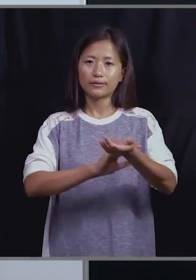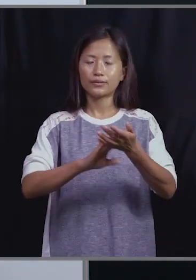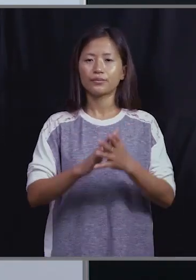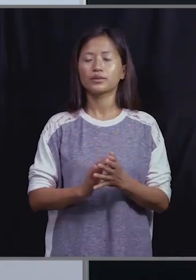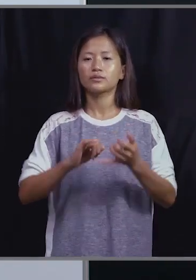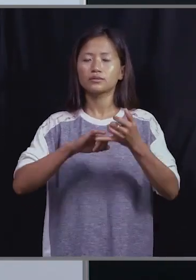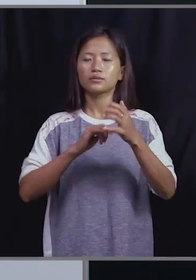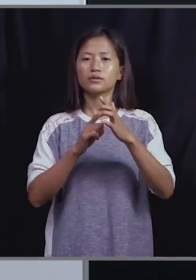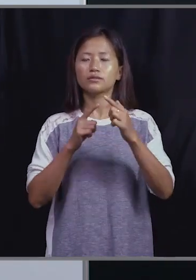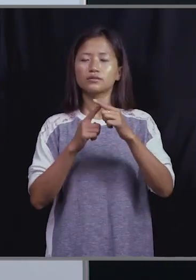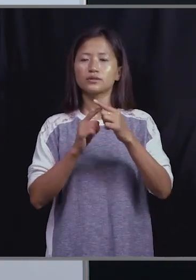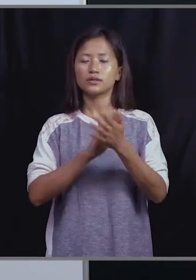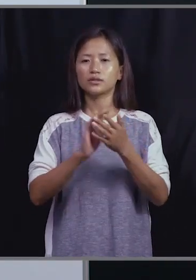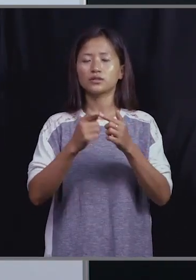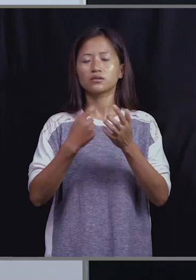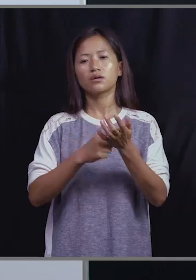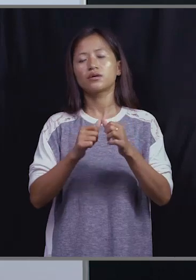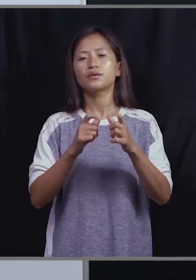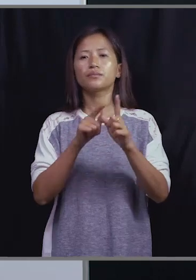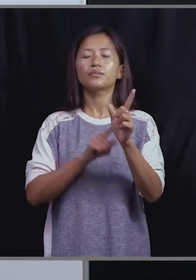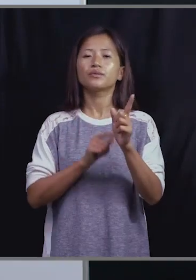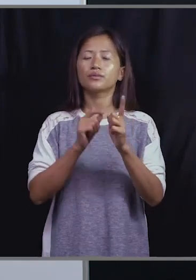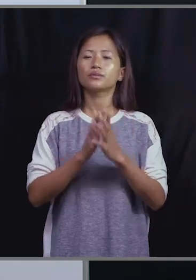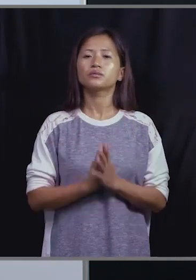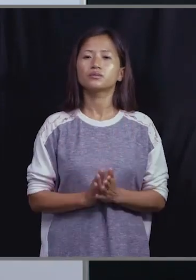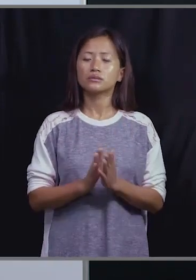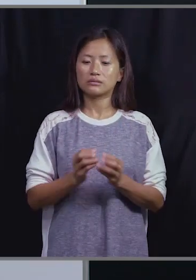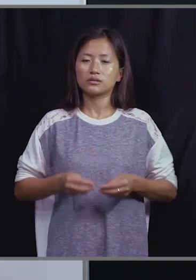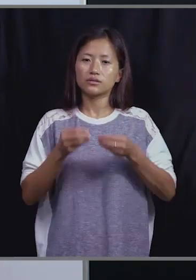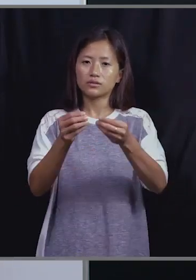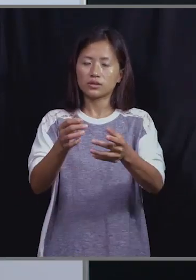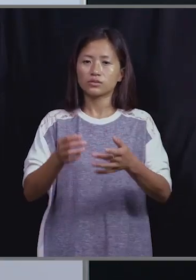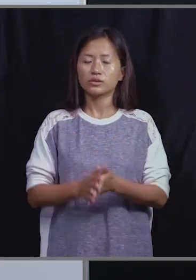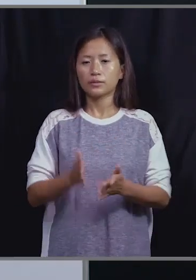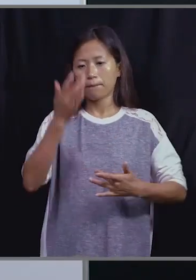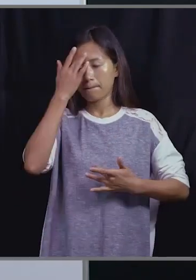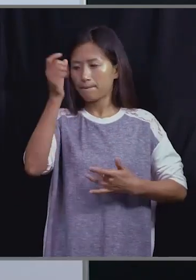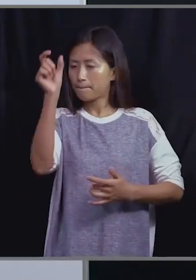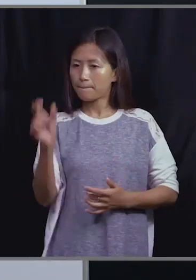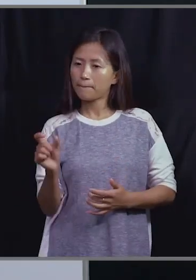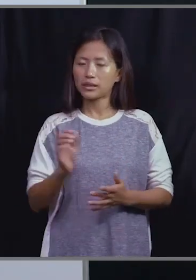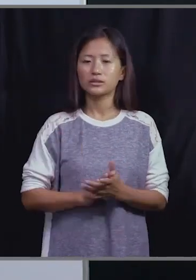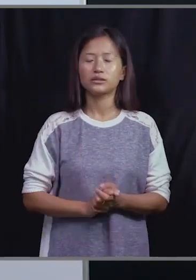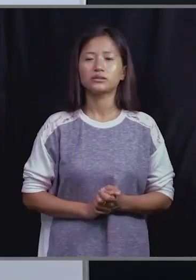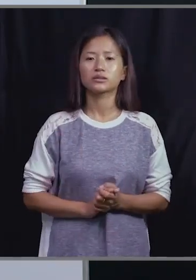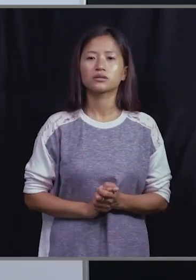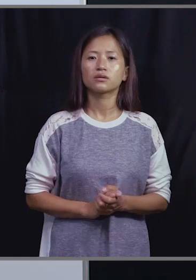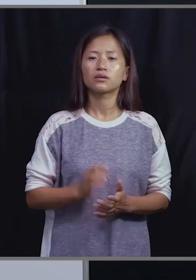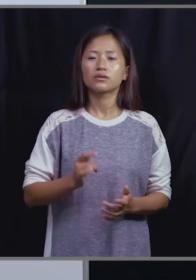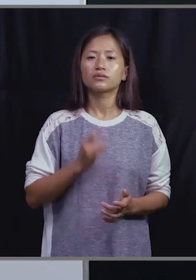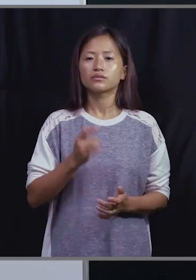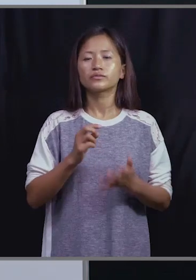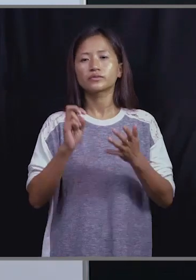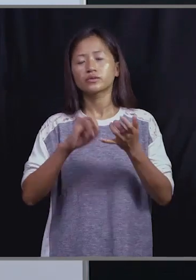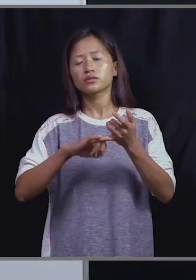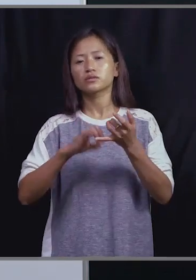that like a shock or blow that is given to a patient, right? Similar feeling was felt by the Soviet